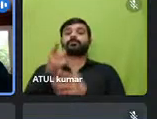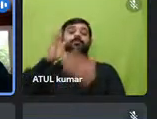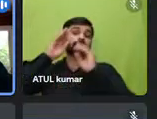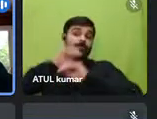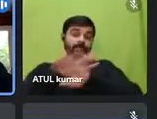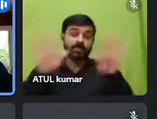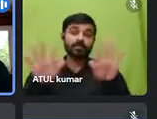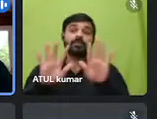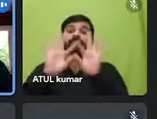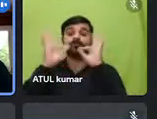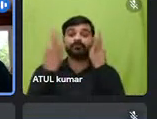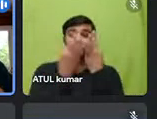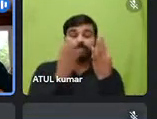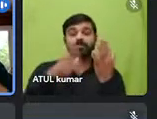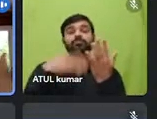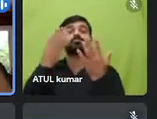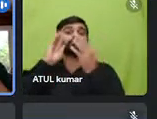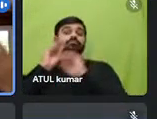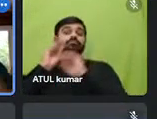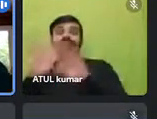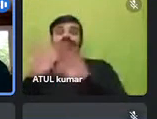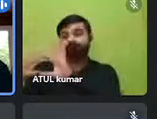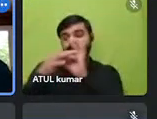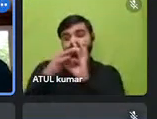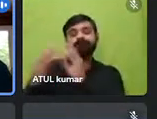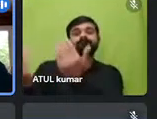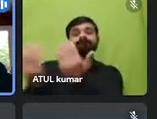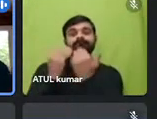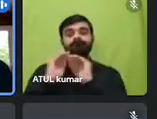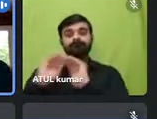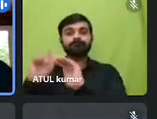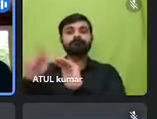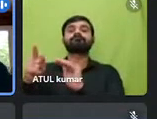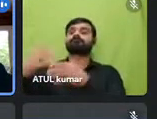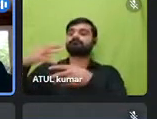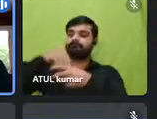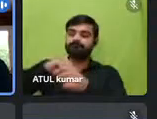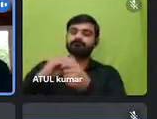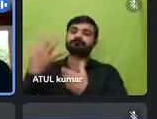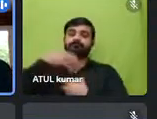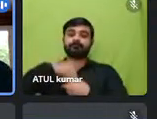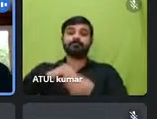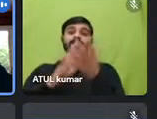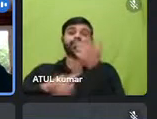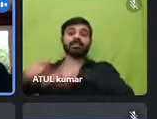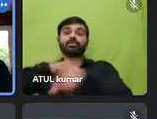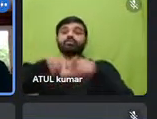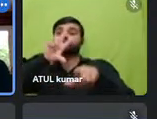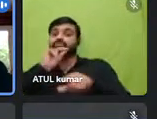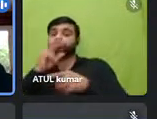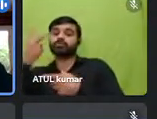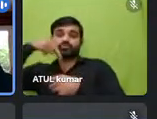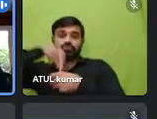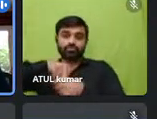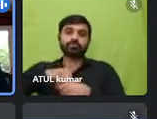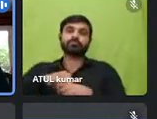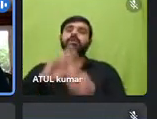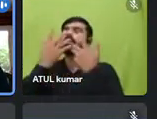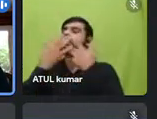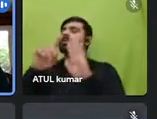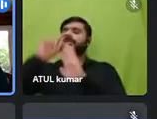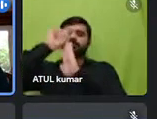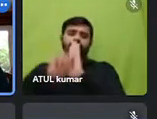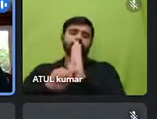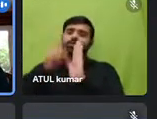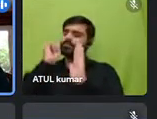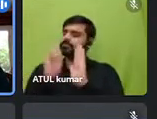Information given to families and interventions that support the acquisition of both spoken and sign language. Any policies must